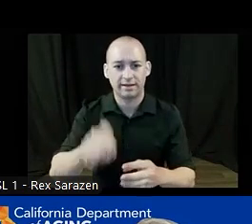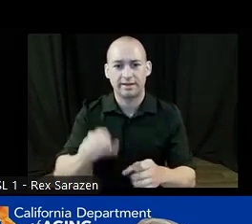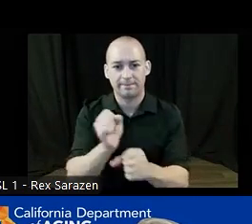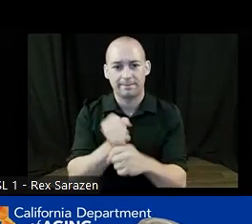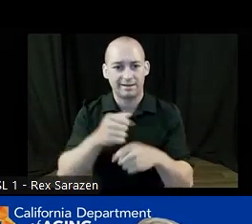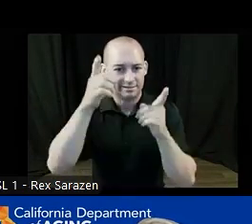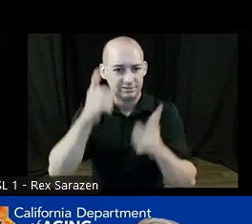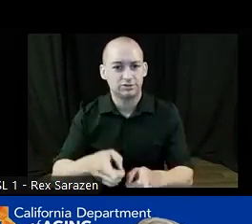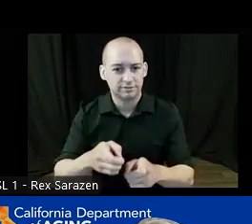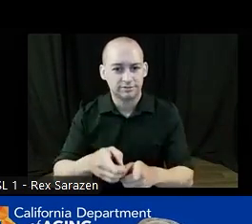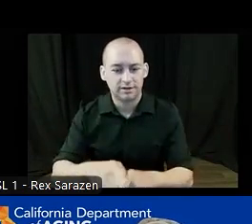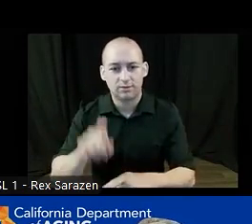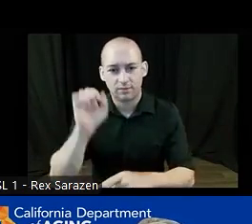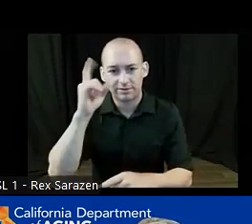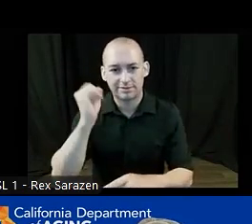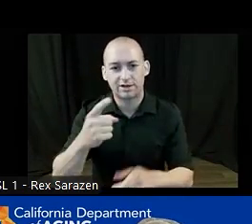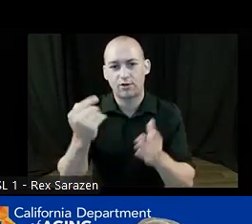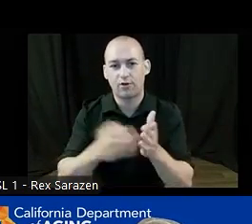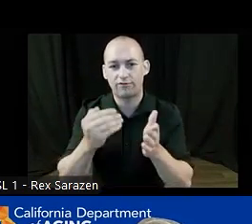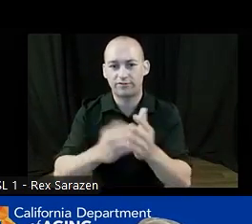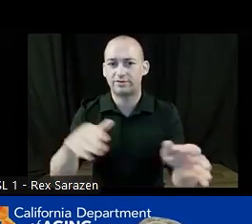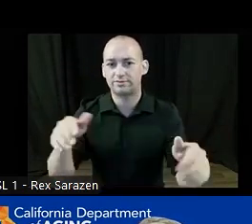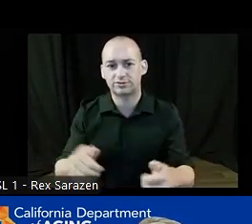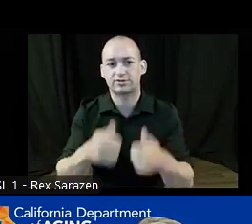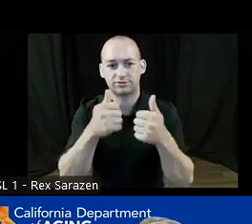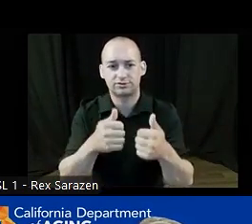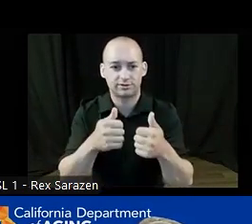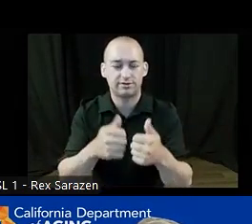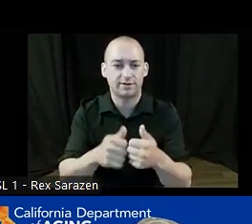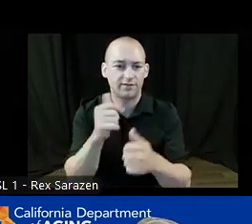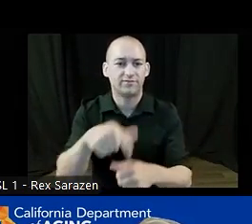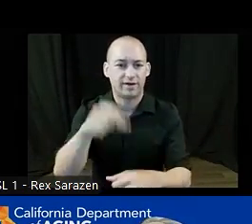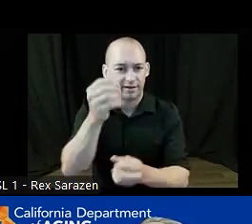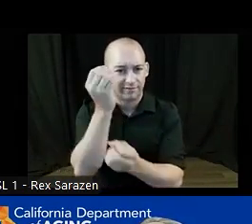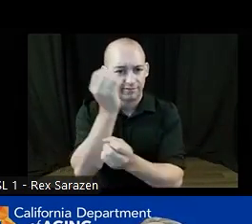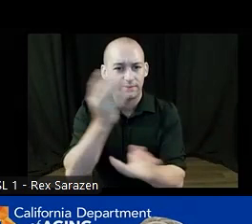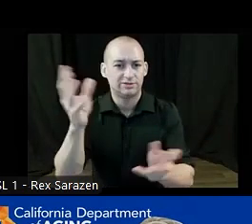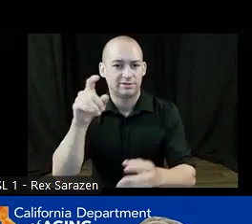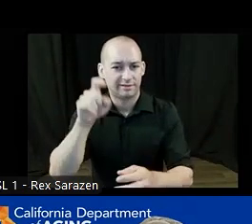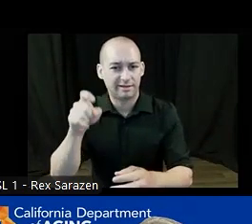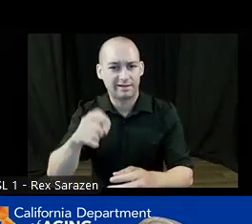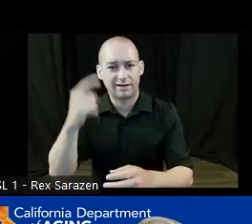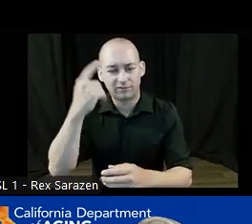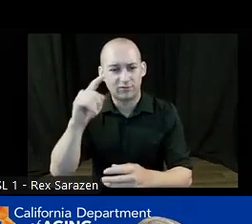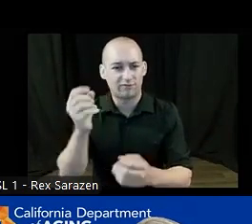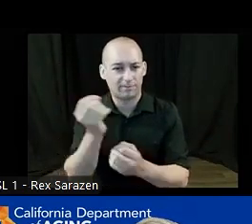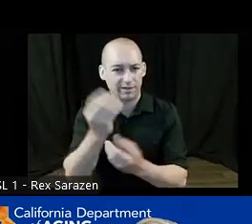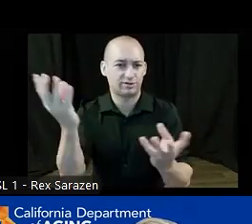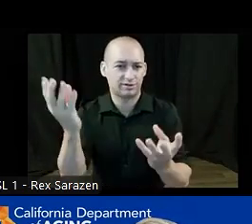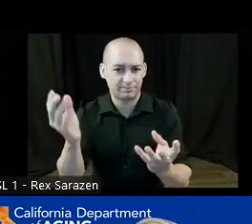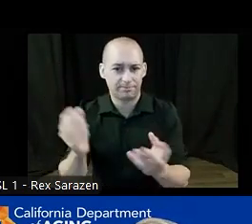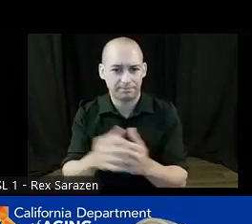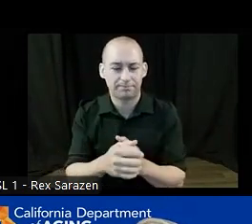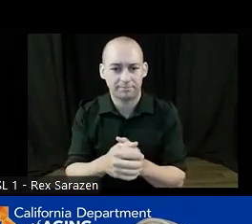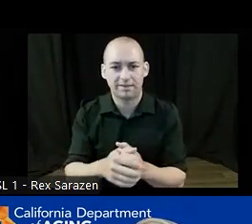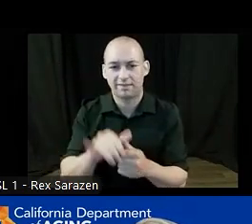We understand that it's often very challenging and to find the information that people need to make informed decisions. And this is where a lot of our